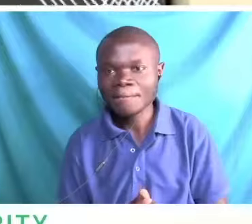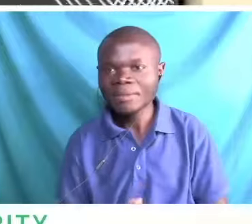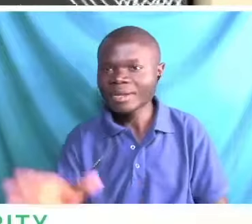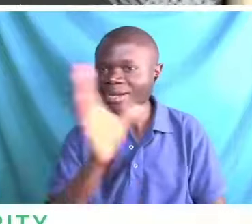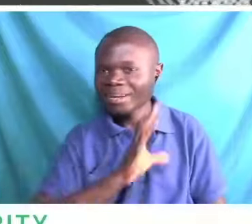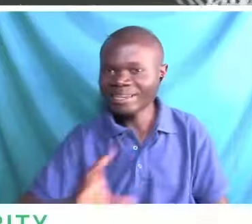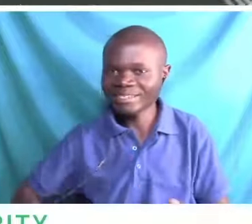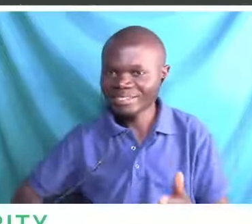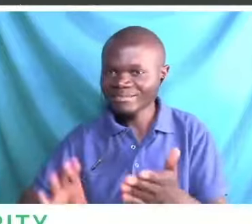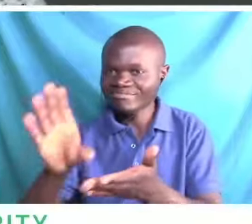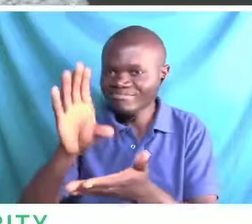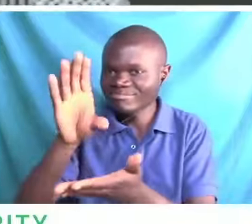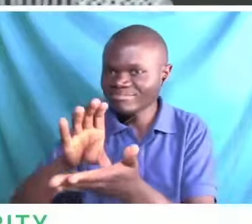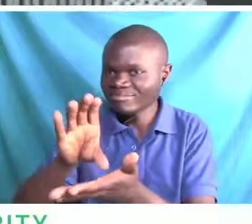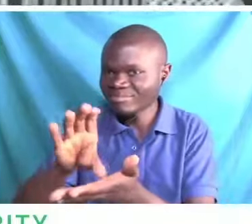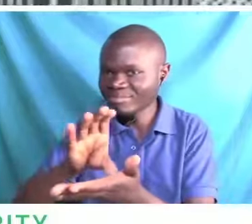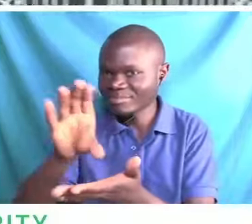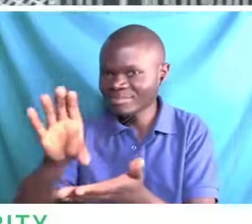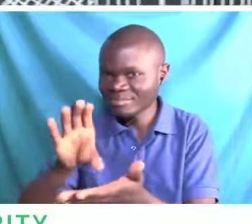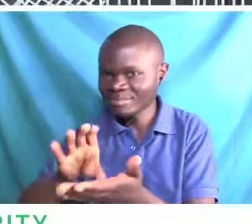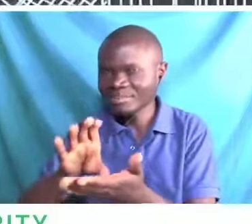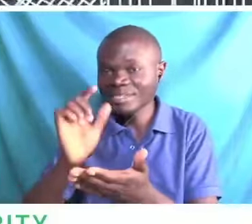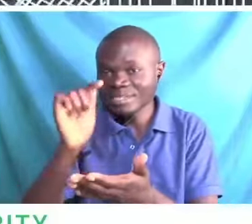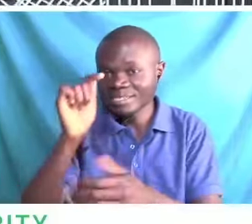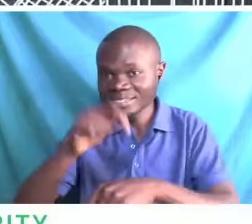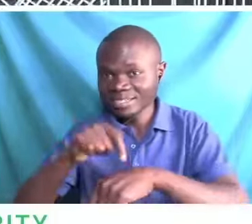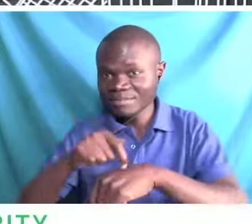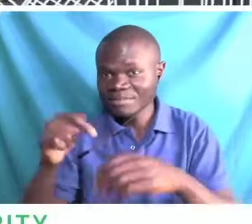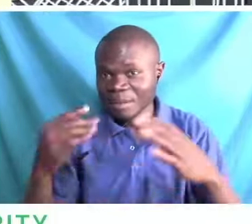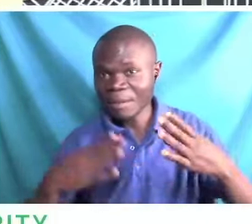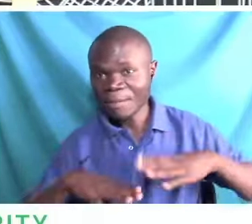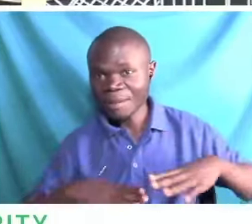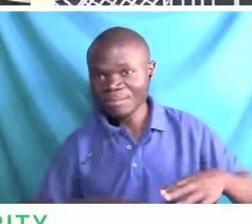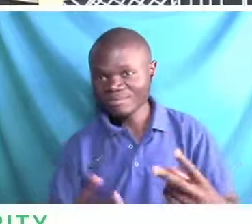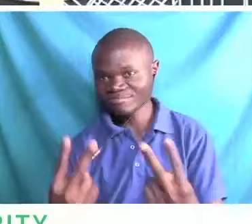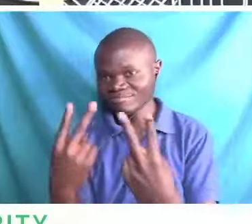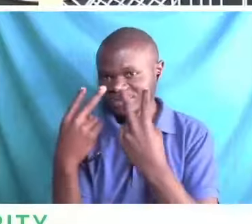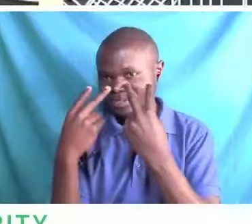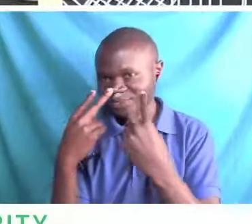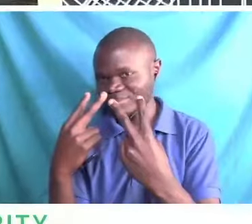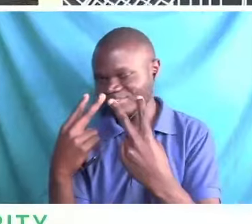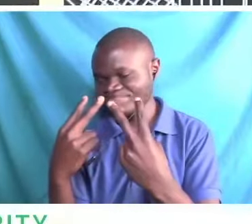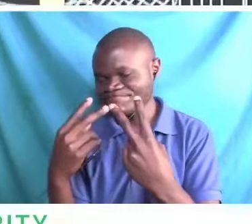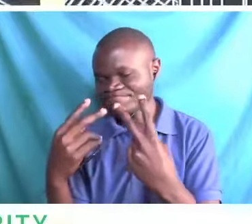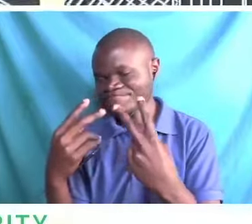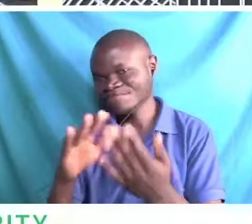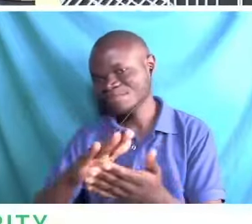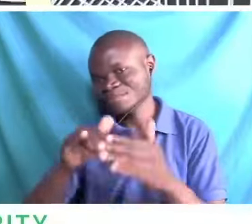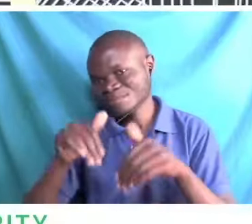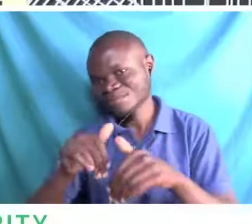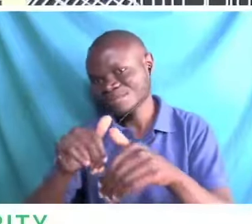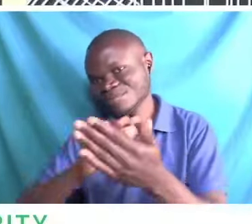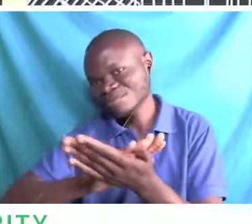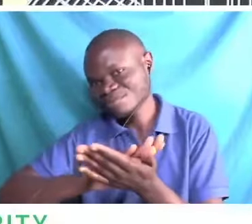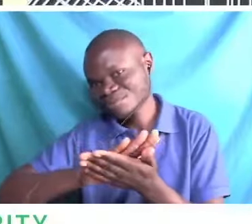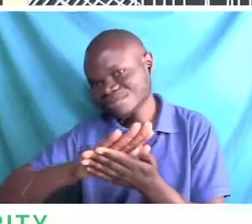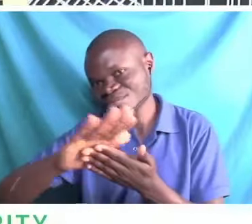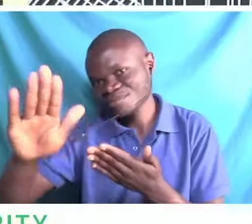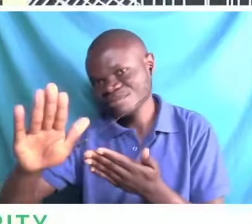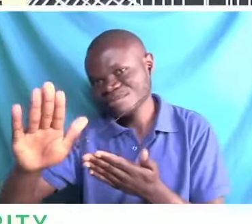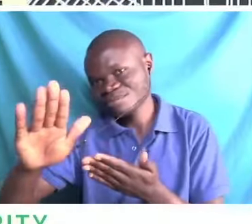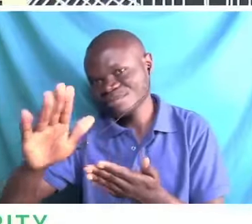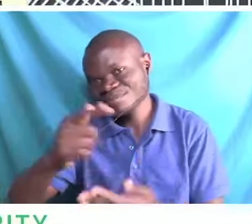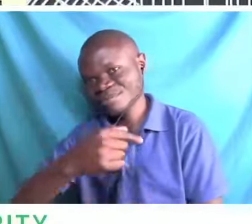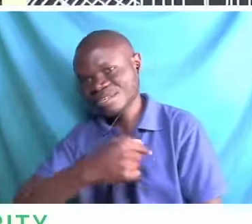Christ-centered. How do you know that you're Christ-centered? It's when people see that you're pursuing purity with all your heart for the glory and honor of